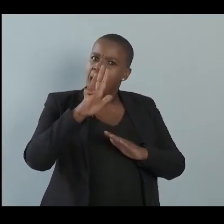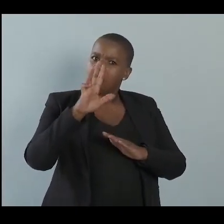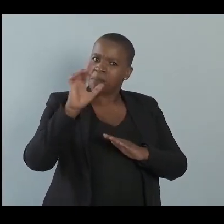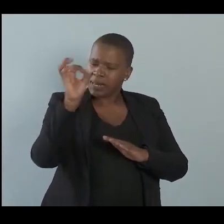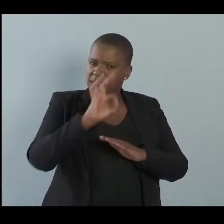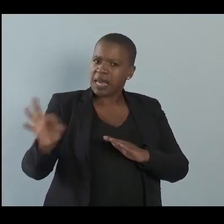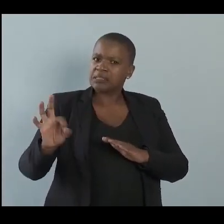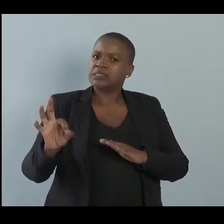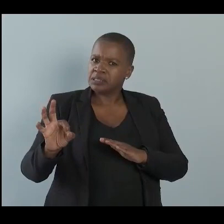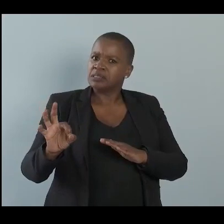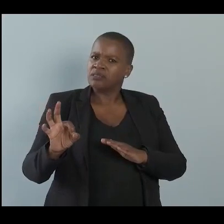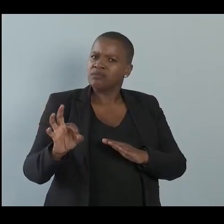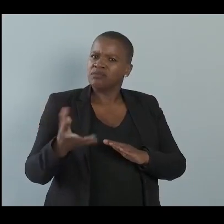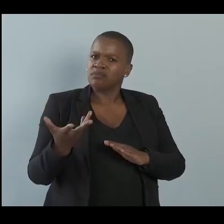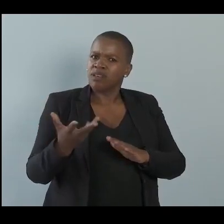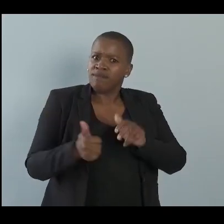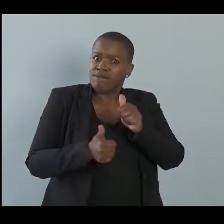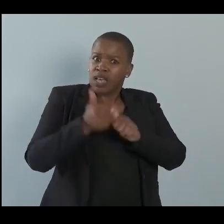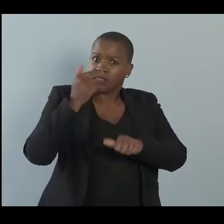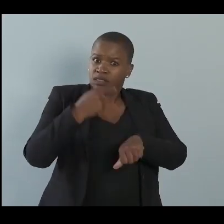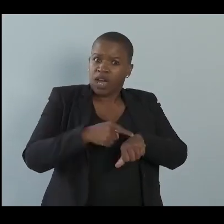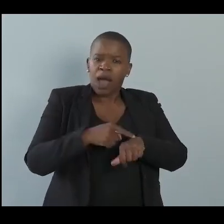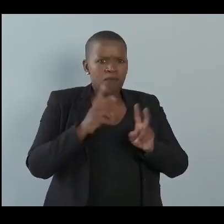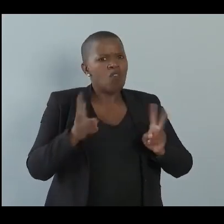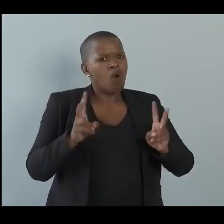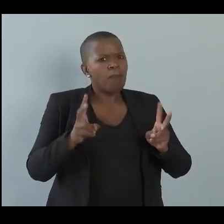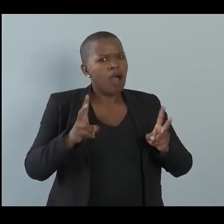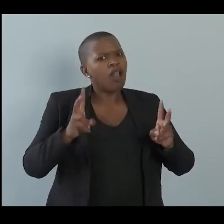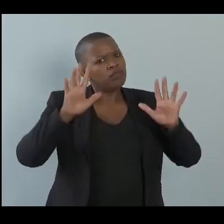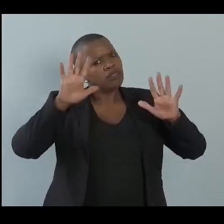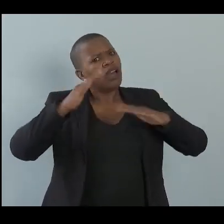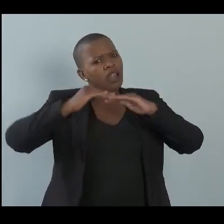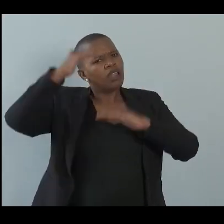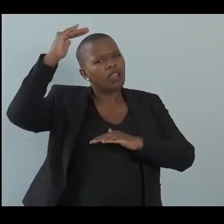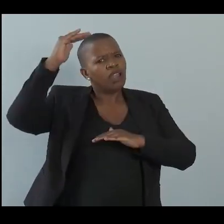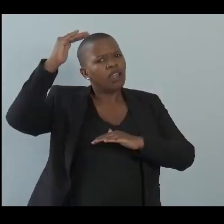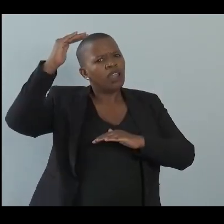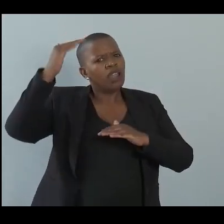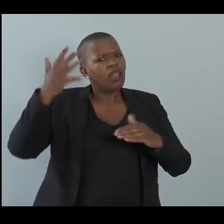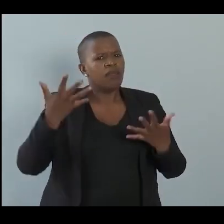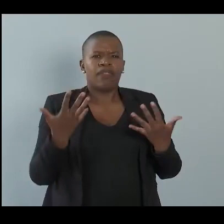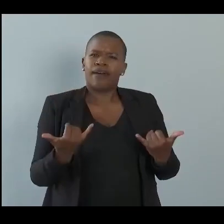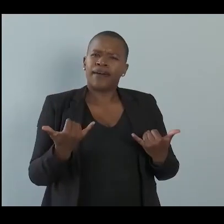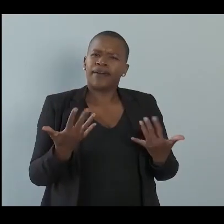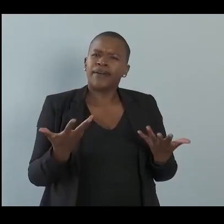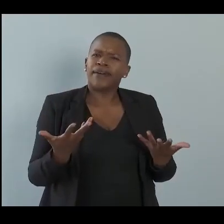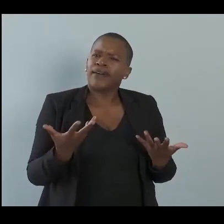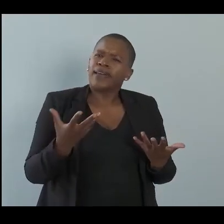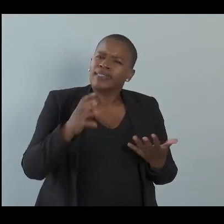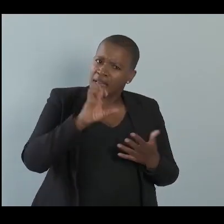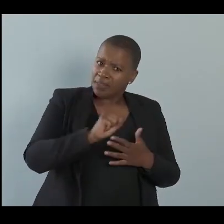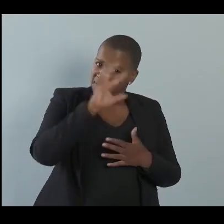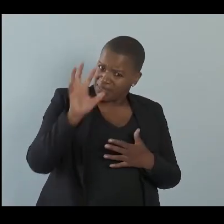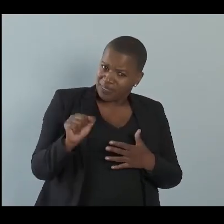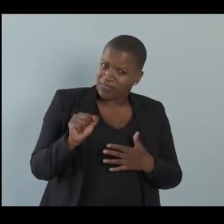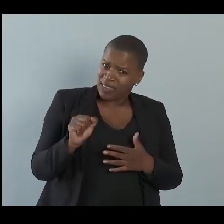new low, and are you not just underpricing in an increasingly saturated South African market? Now, a